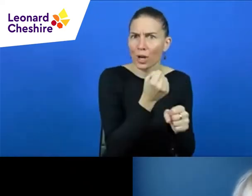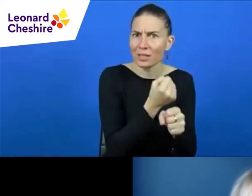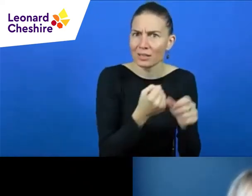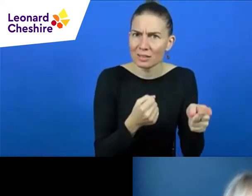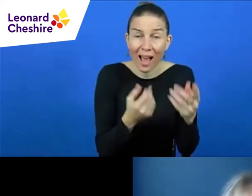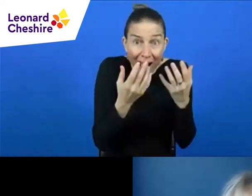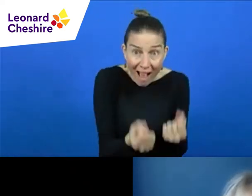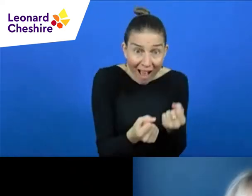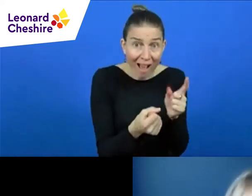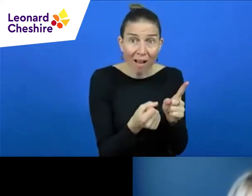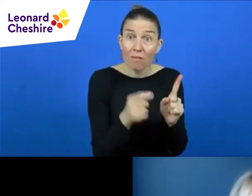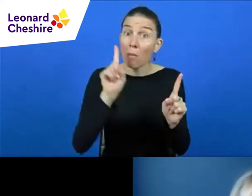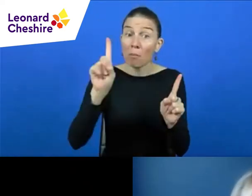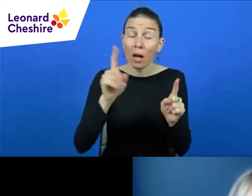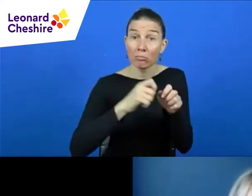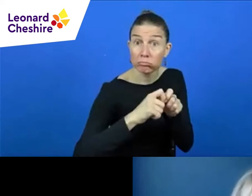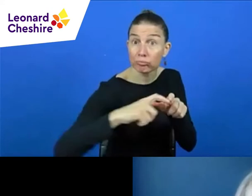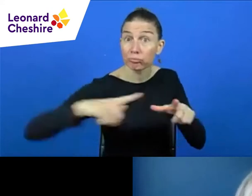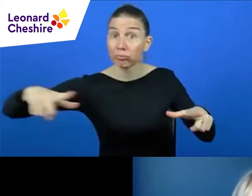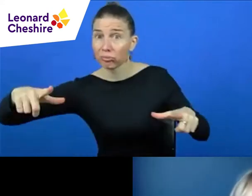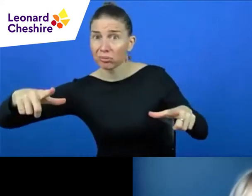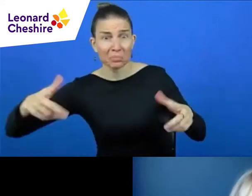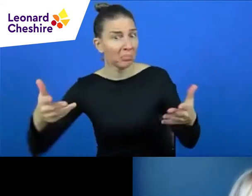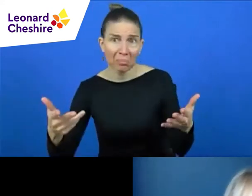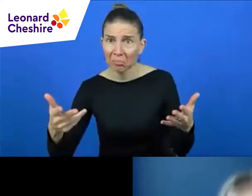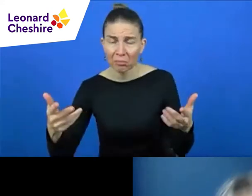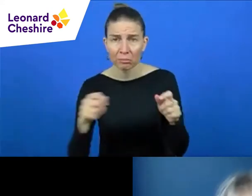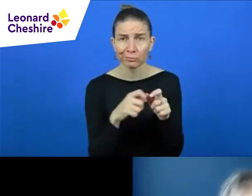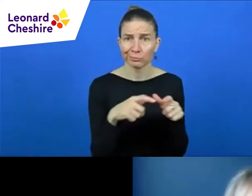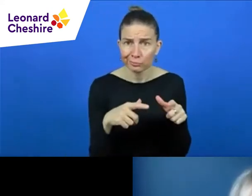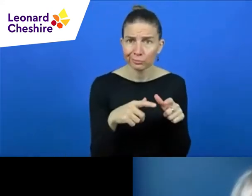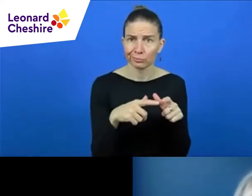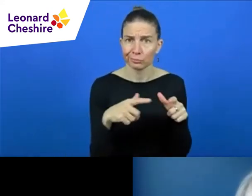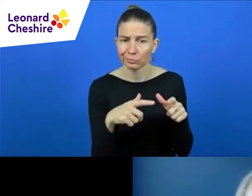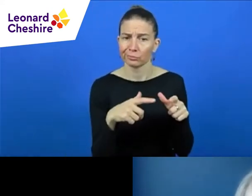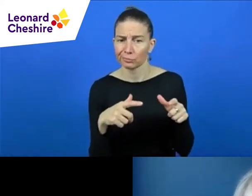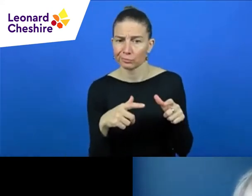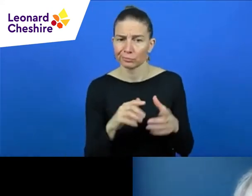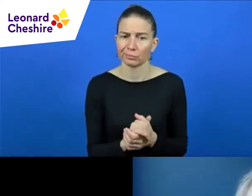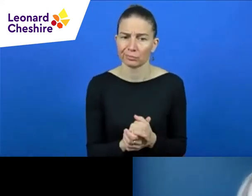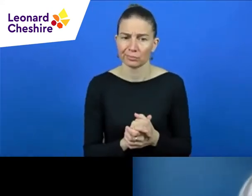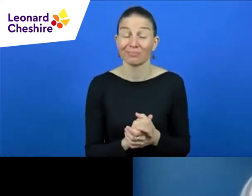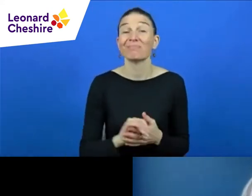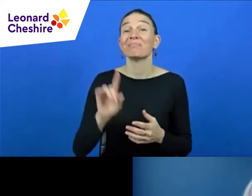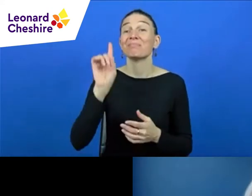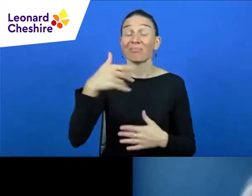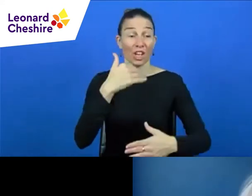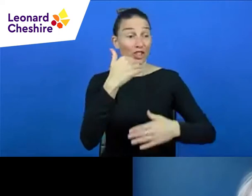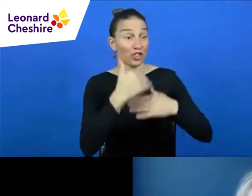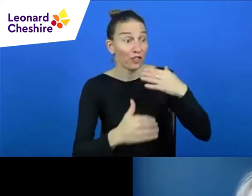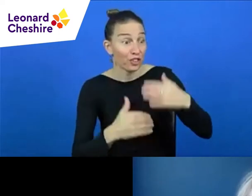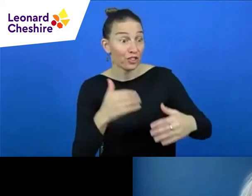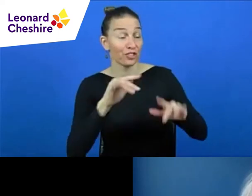we're not seeing it integrated. And you're absolutely right. Disability has remained on the sidelines of the diversity and inclusion agenda. When I